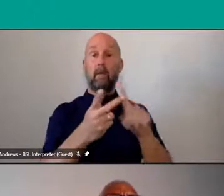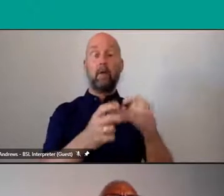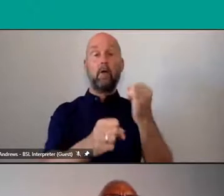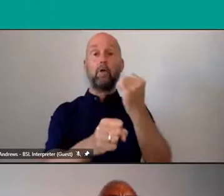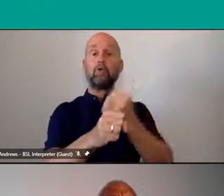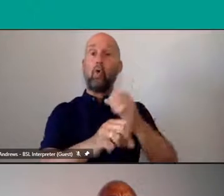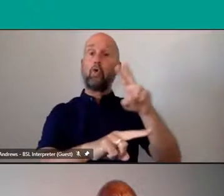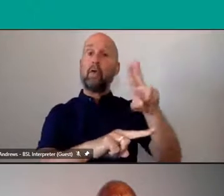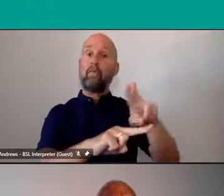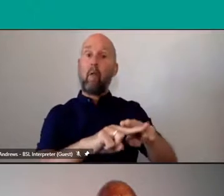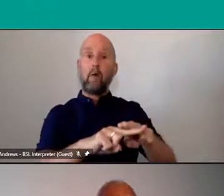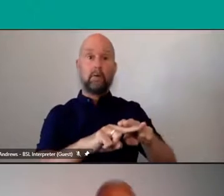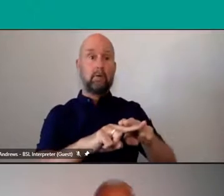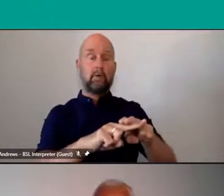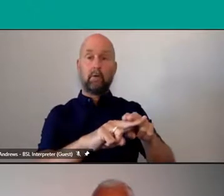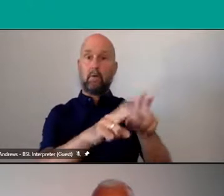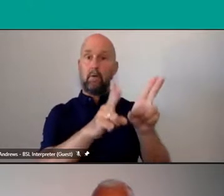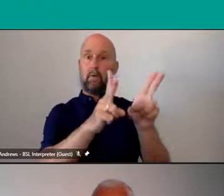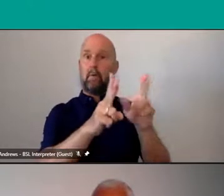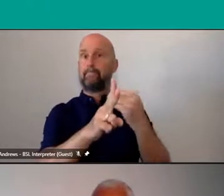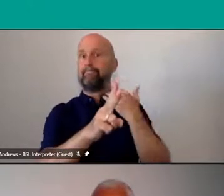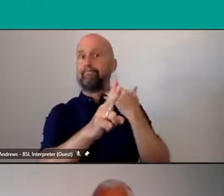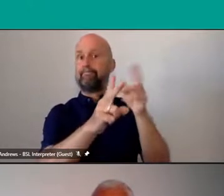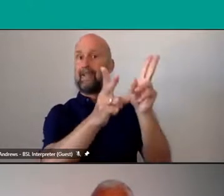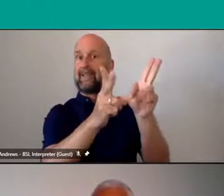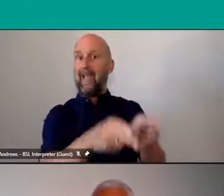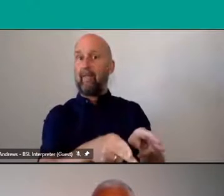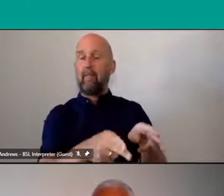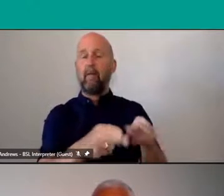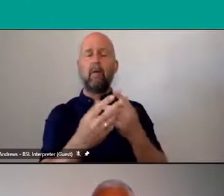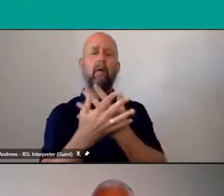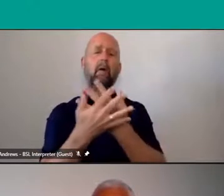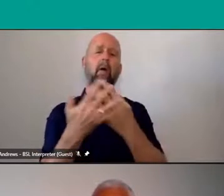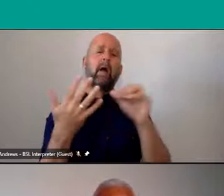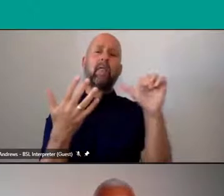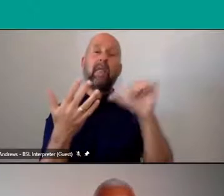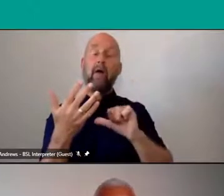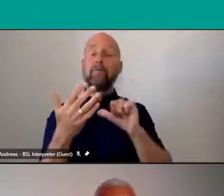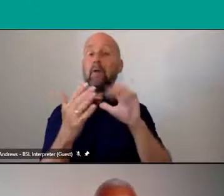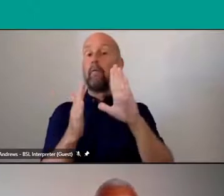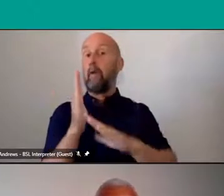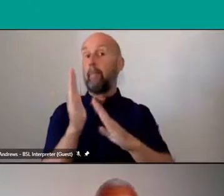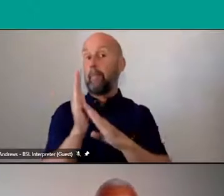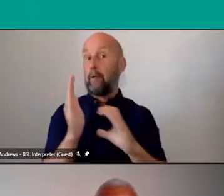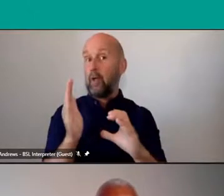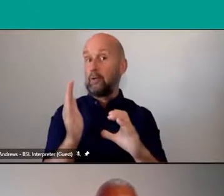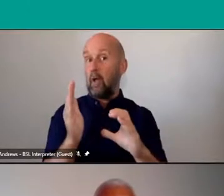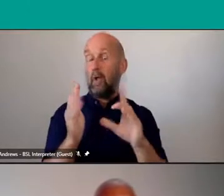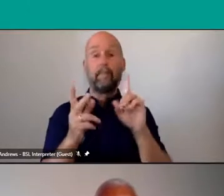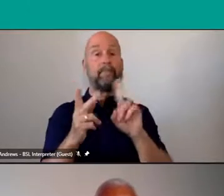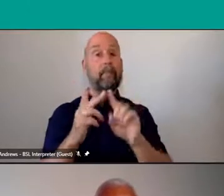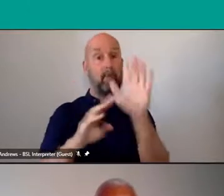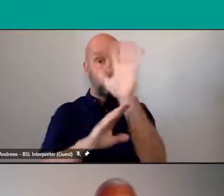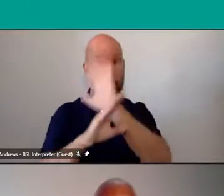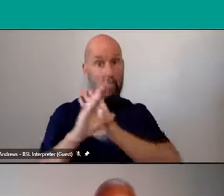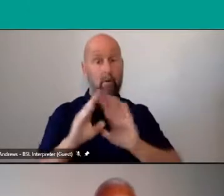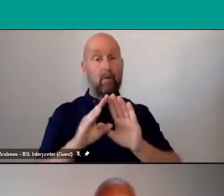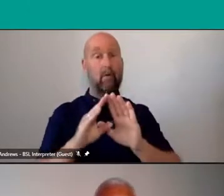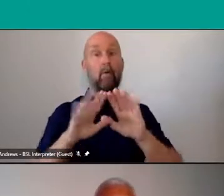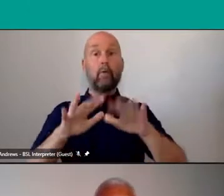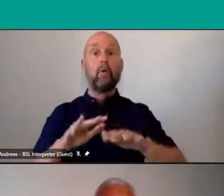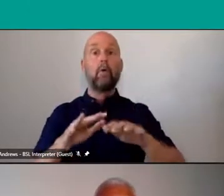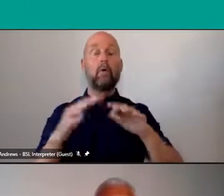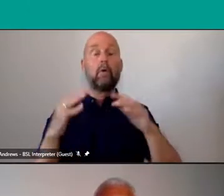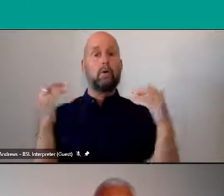Floyd, in which tens of thousands of people from Manchester and around the country came onto